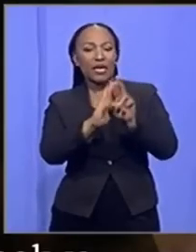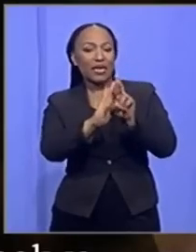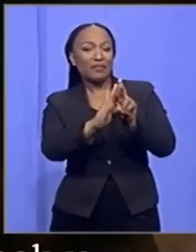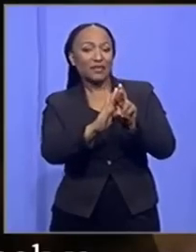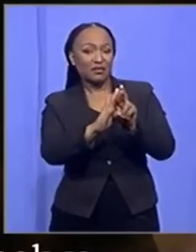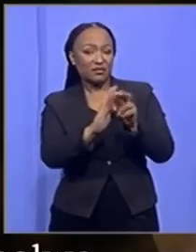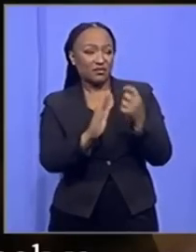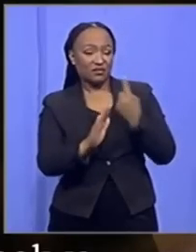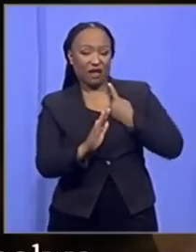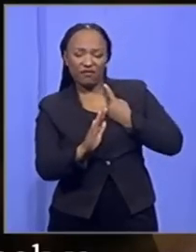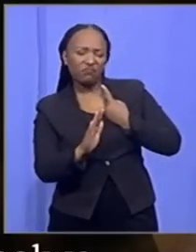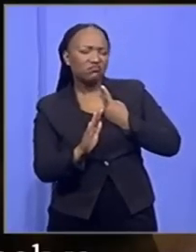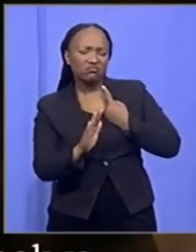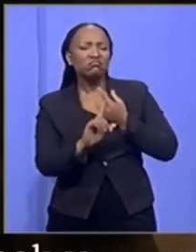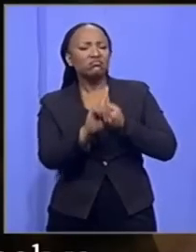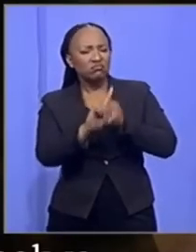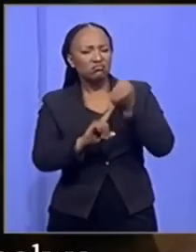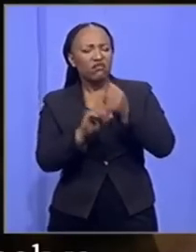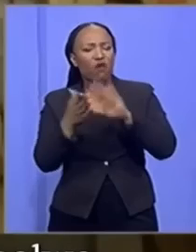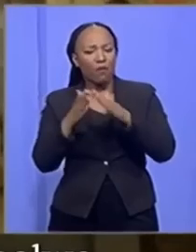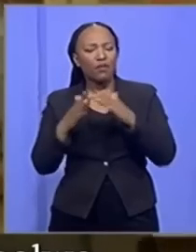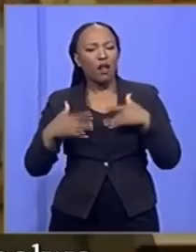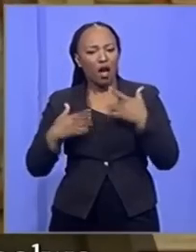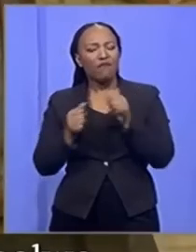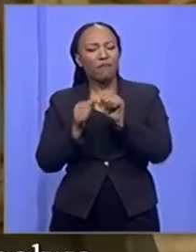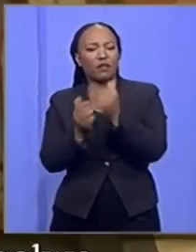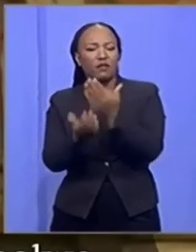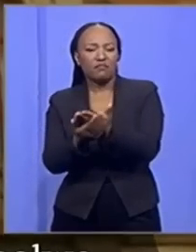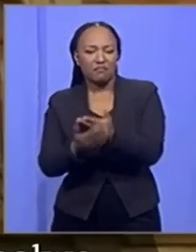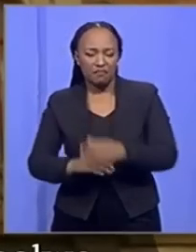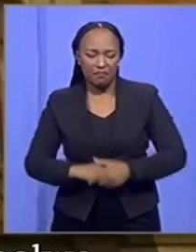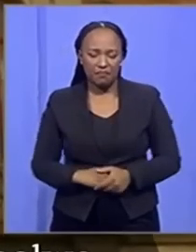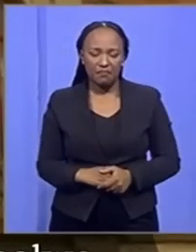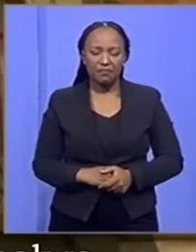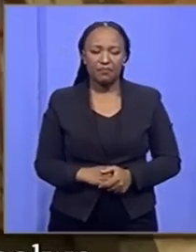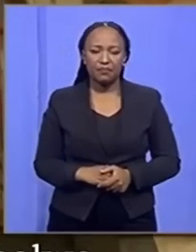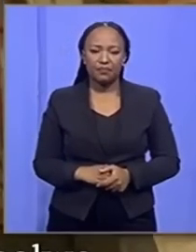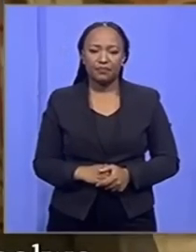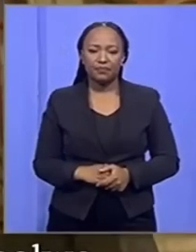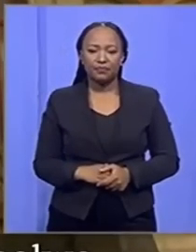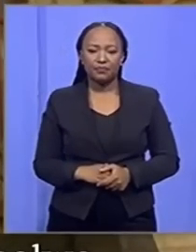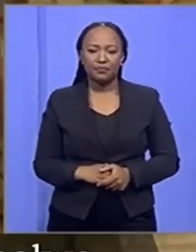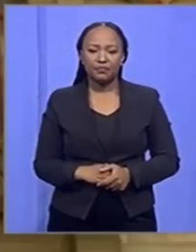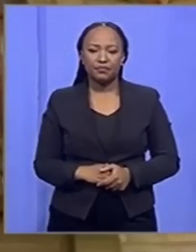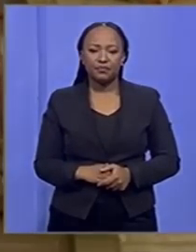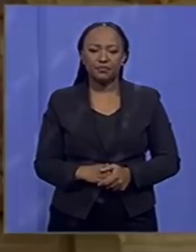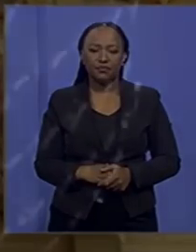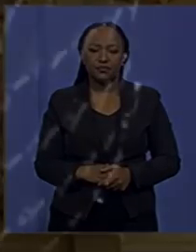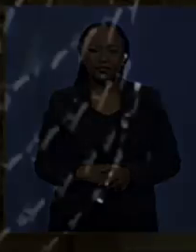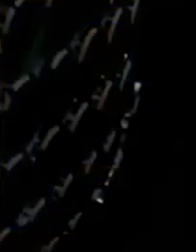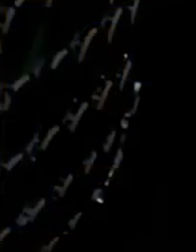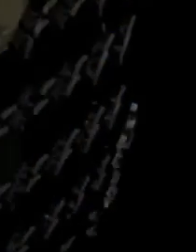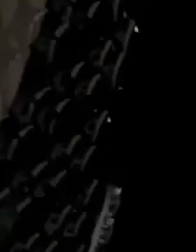bonela baagi botshelo jo bo botoka. Molemo one motho wa SABC News, Pretoria.